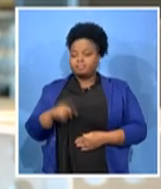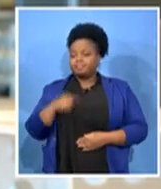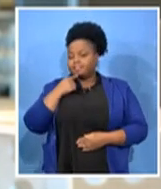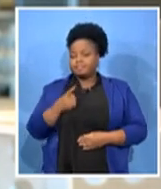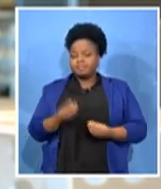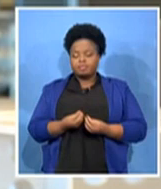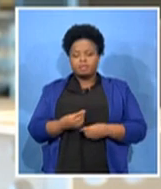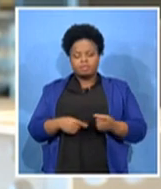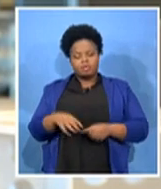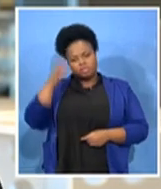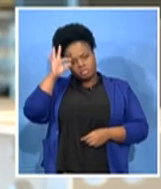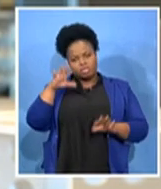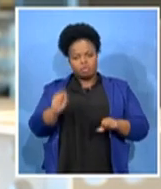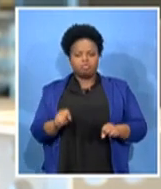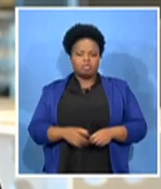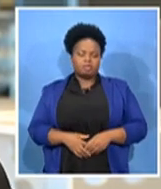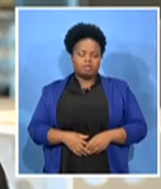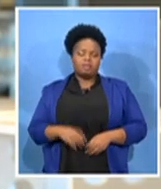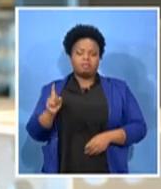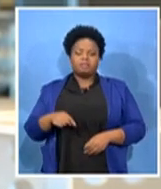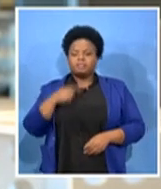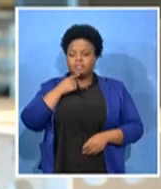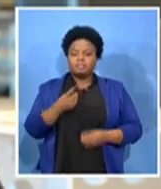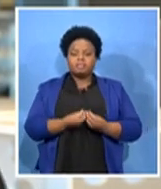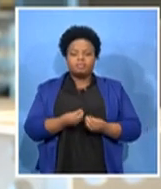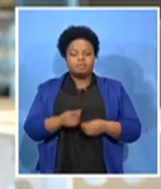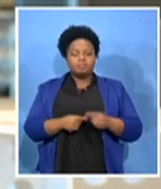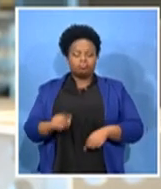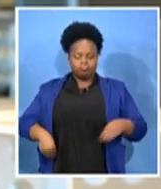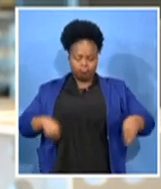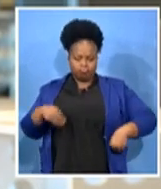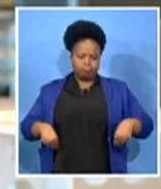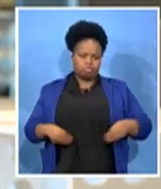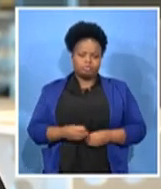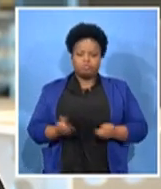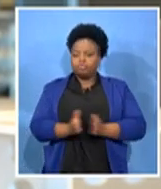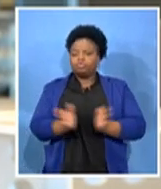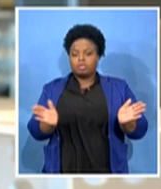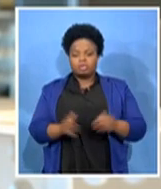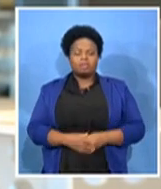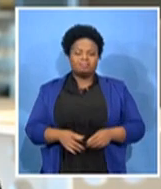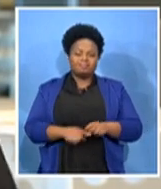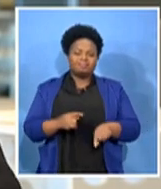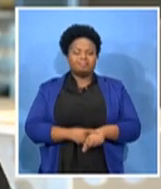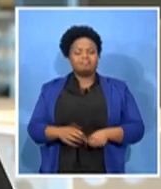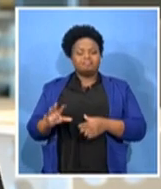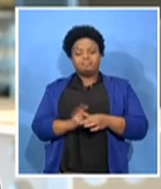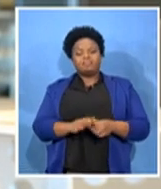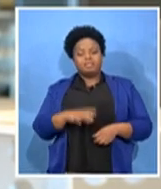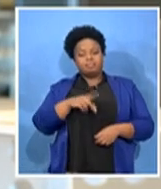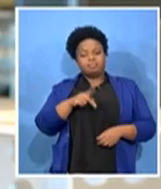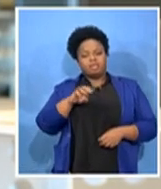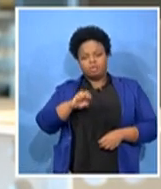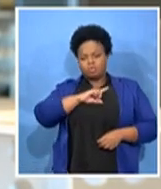must say something about the issue of corruption in general, even relating to the PPEs. We know what has been happening. He, of